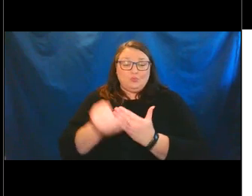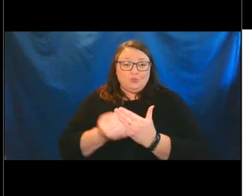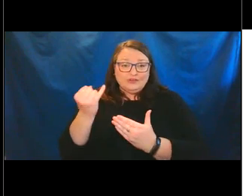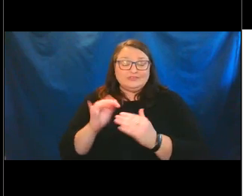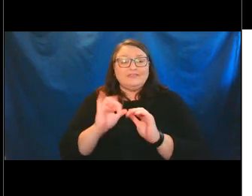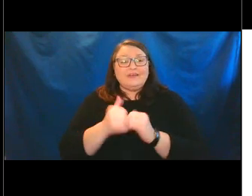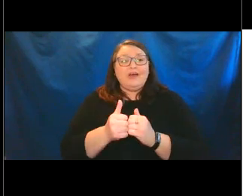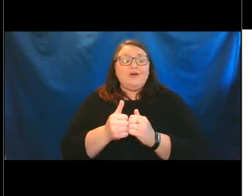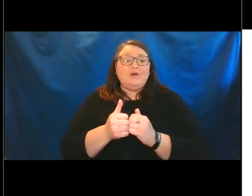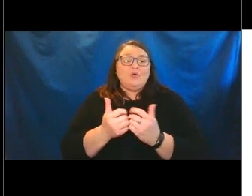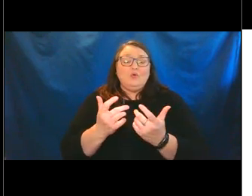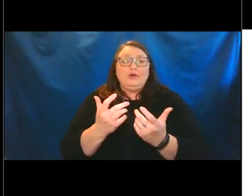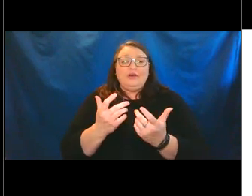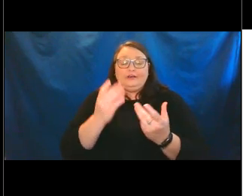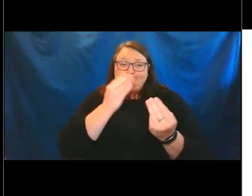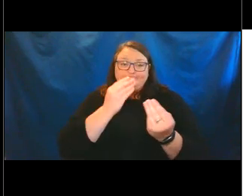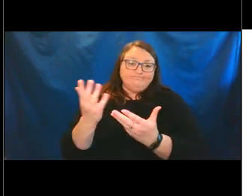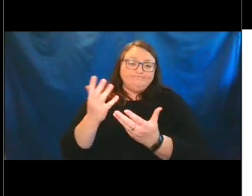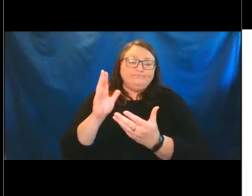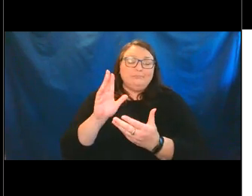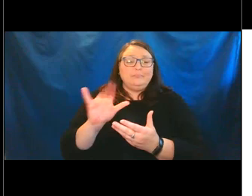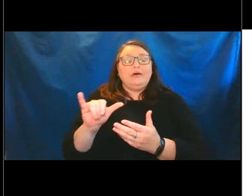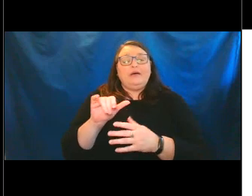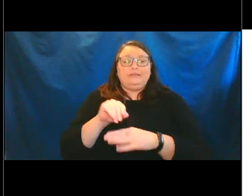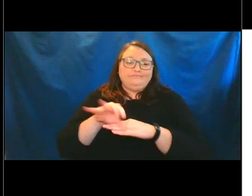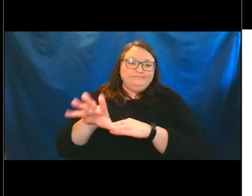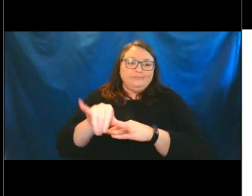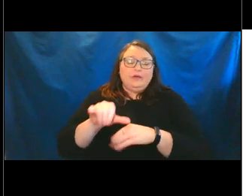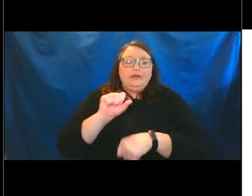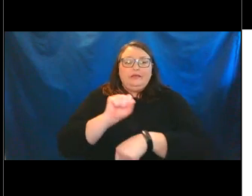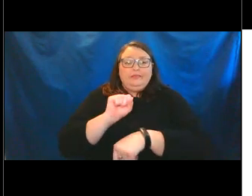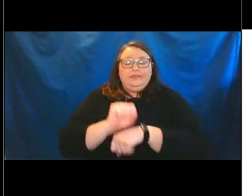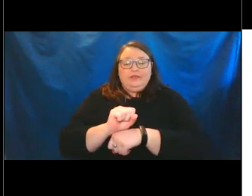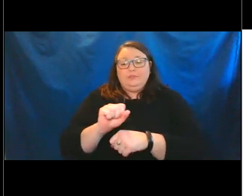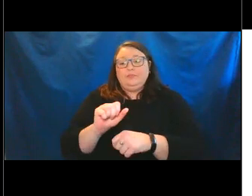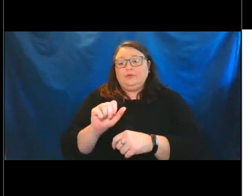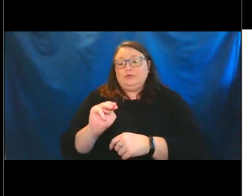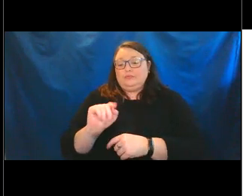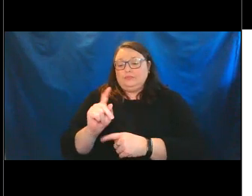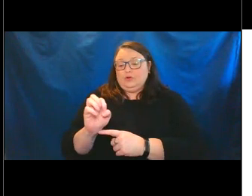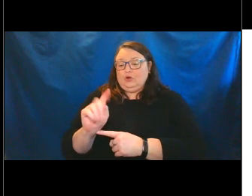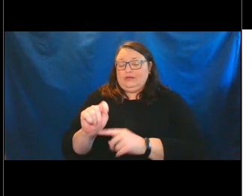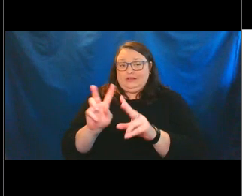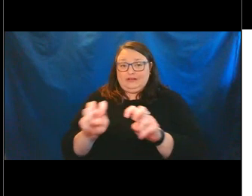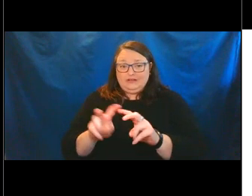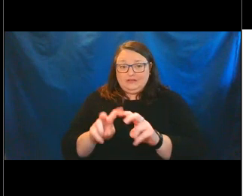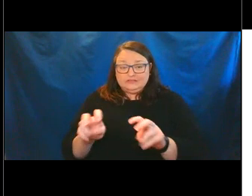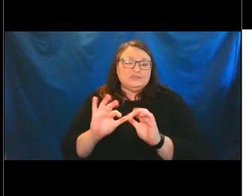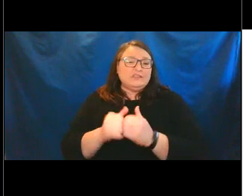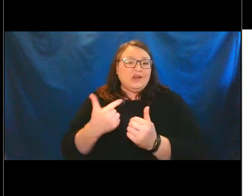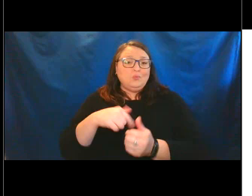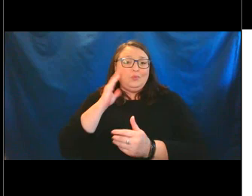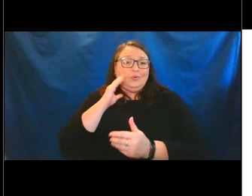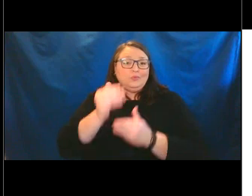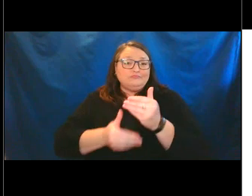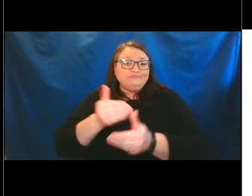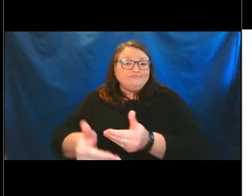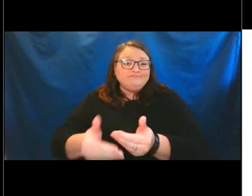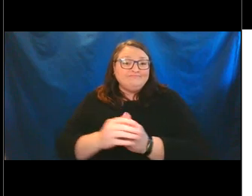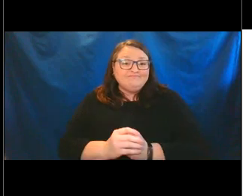was informed by labor market analysis, and our process for moving forward. Sarah? Thank you,